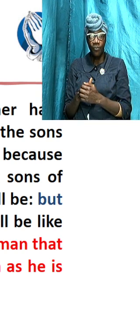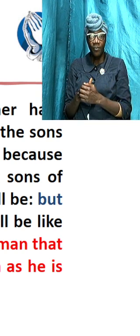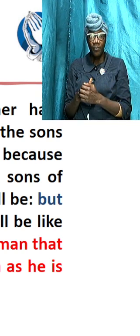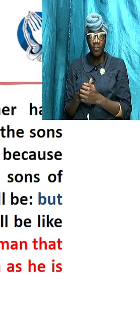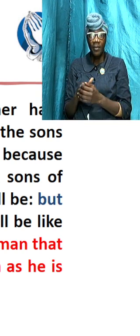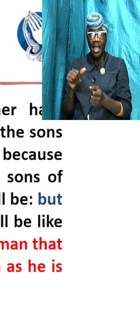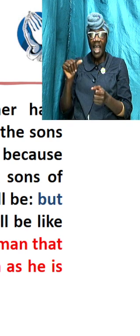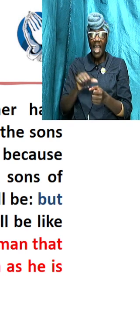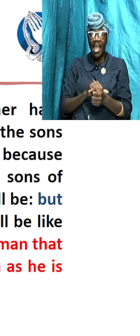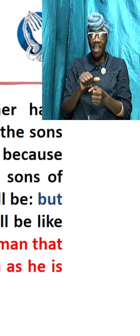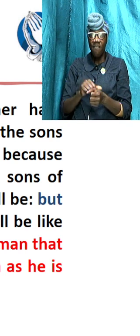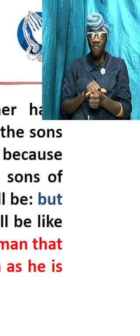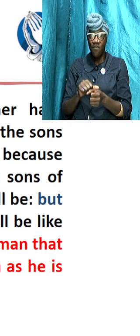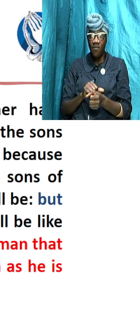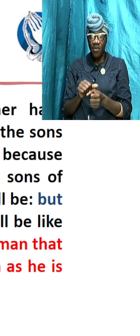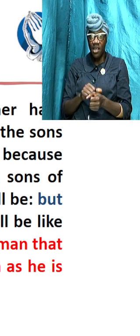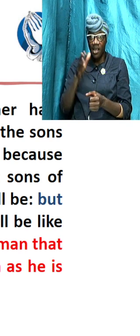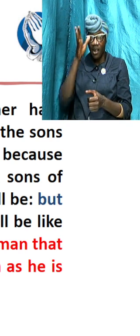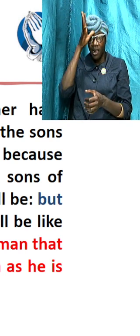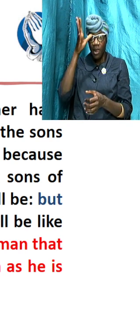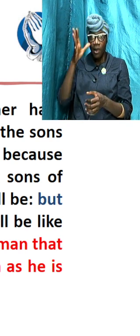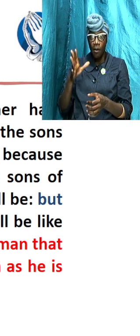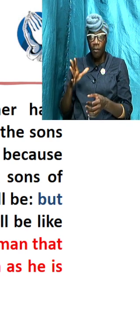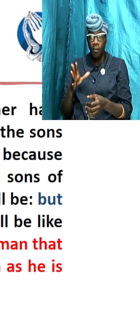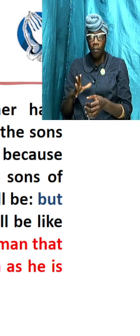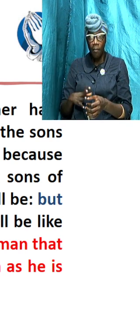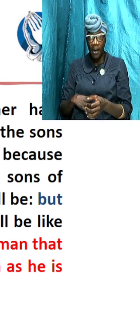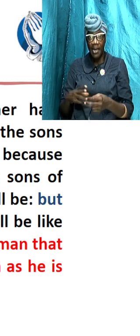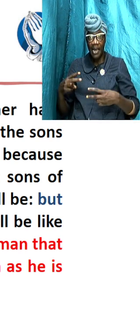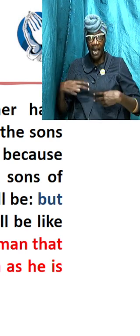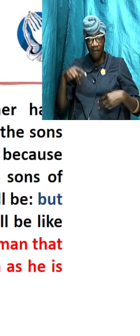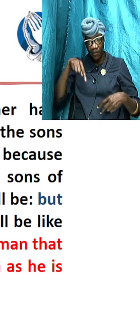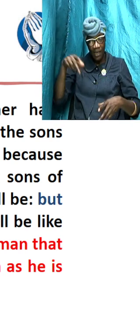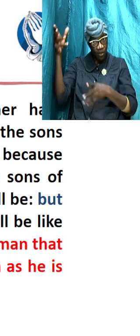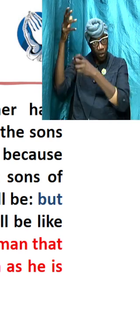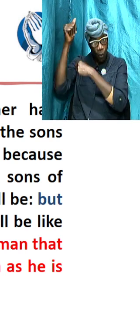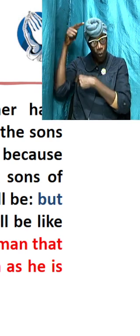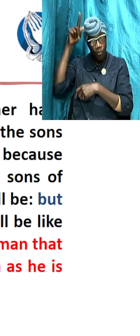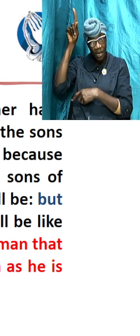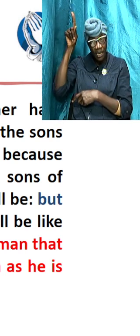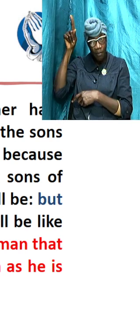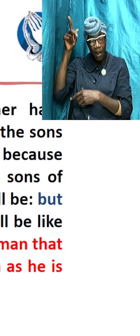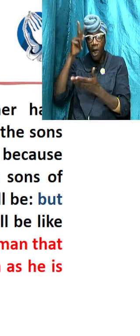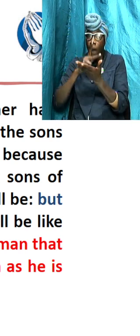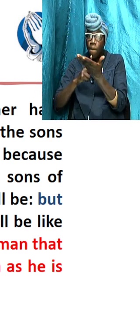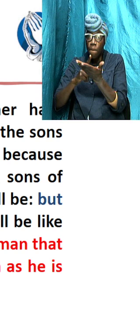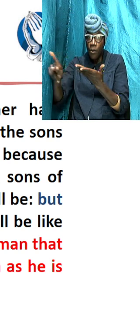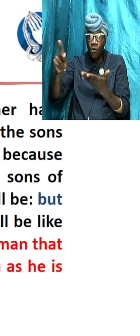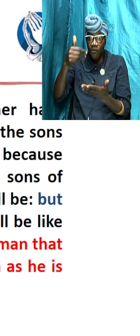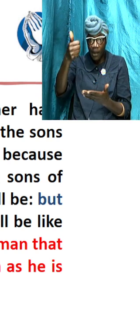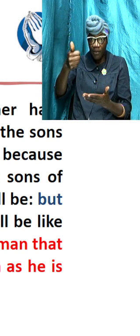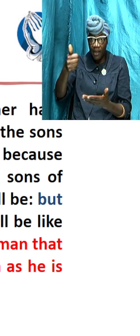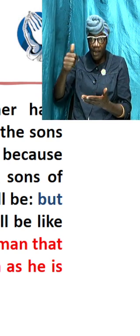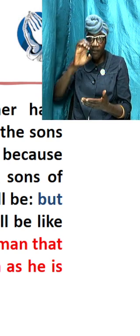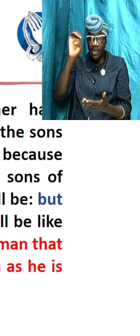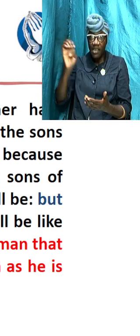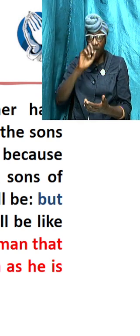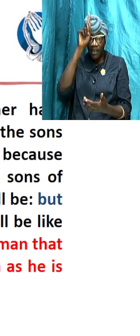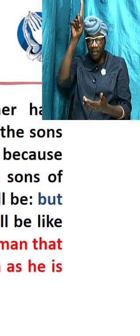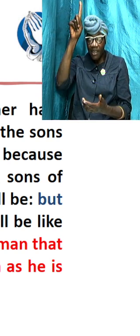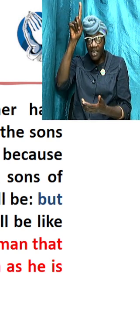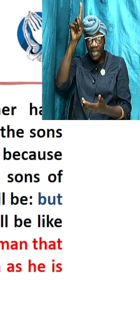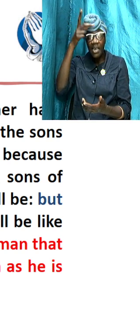says, and every man, we spoke about the hope, that have this hope in him, purified himself even as he is